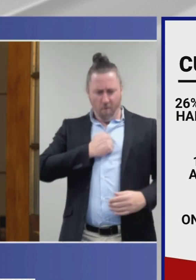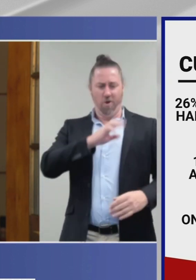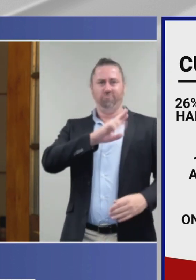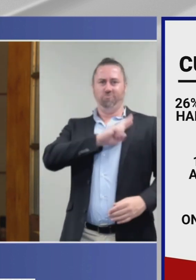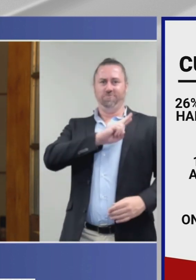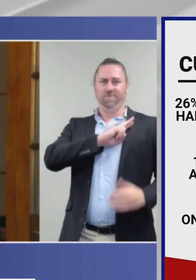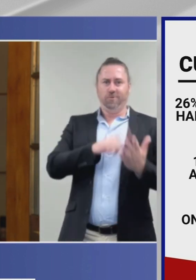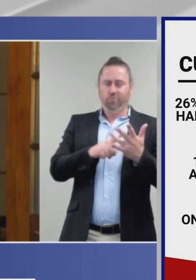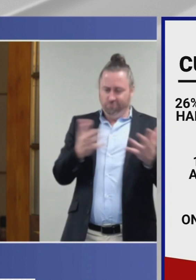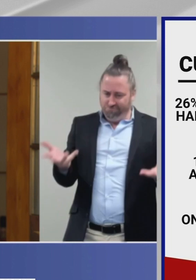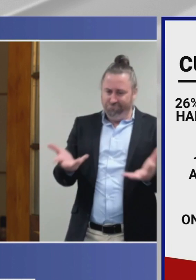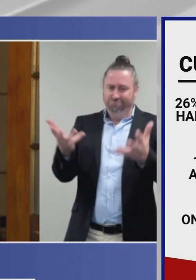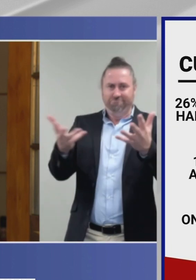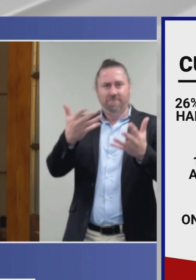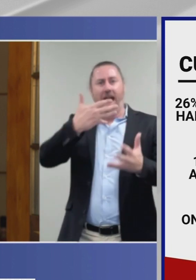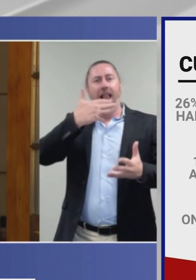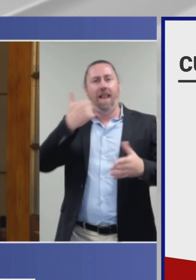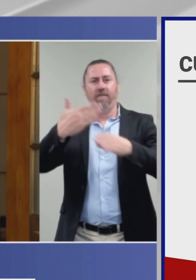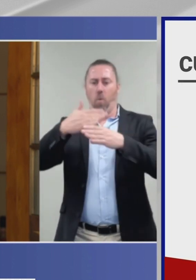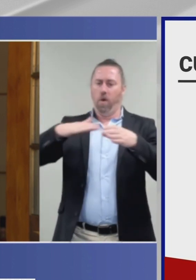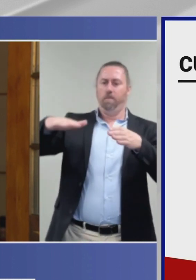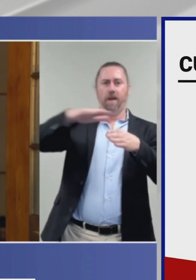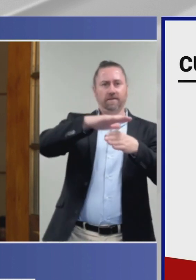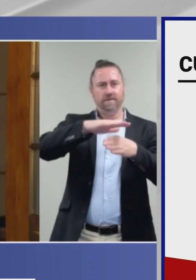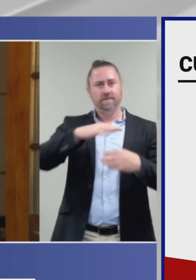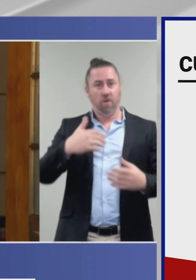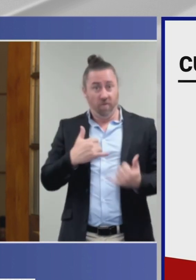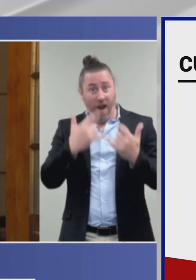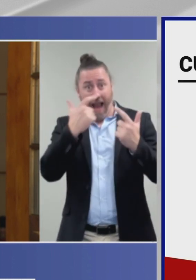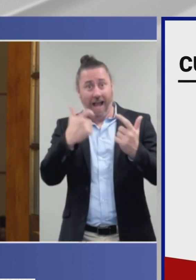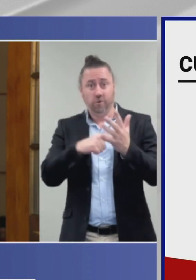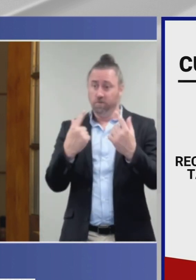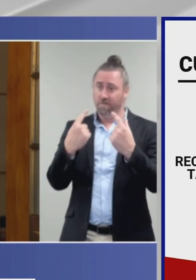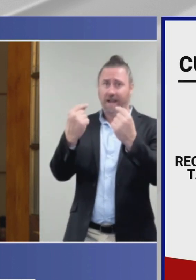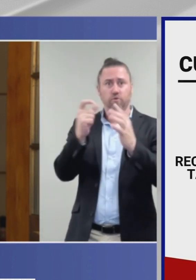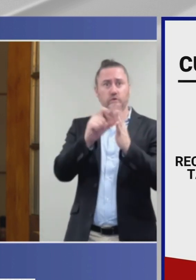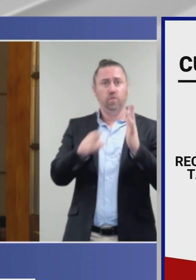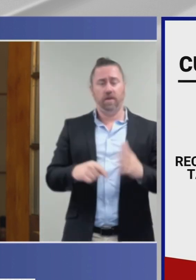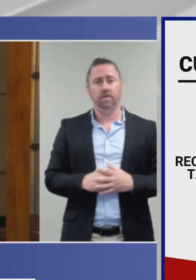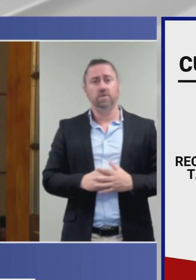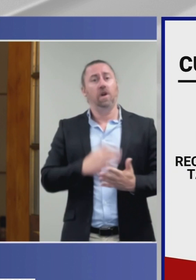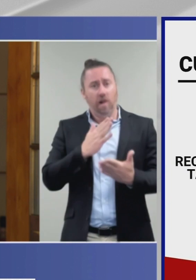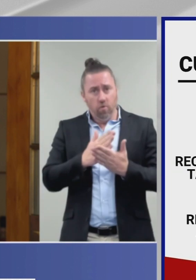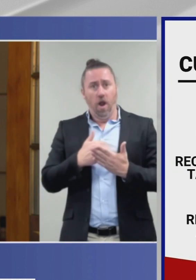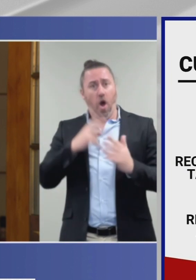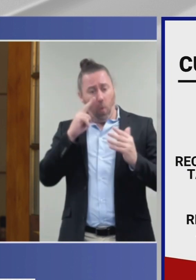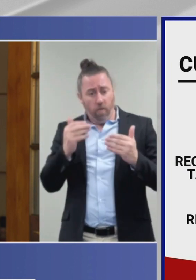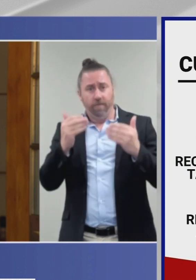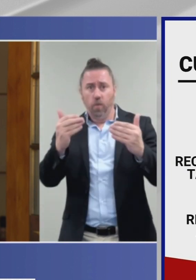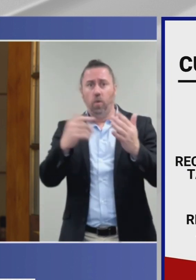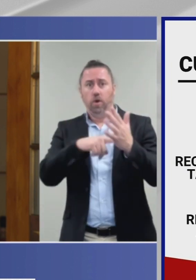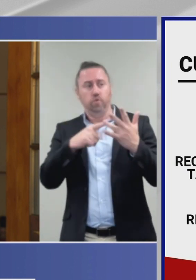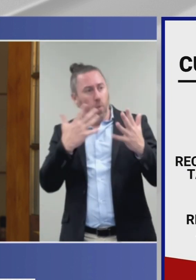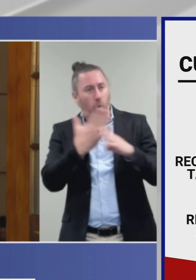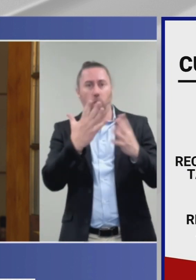we have a great privilege to hold that position. So I'm looking forward to continuing the multi-party process that we have